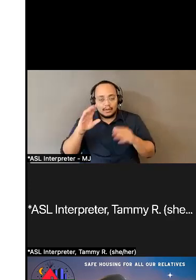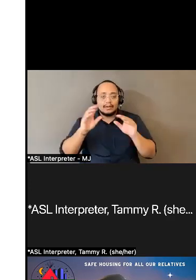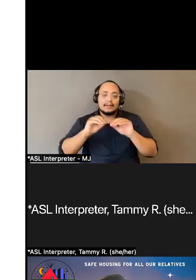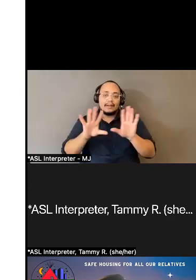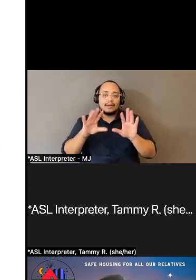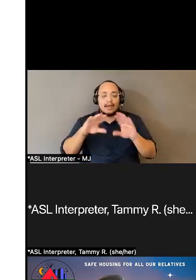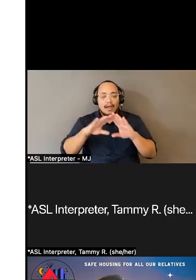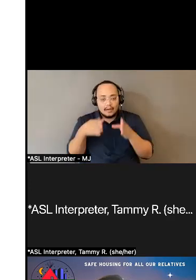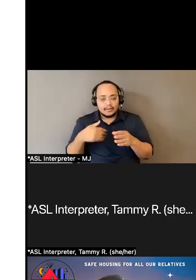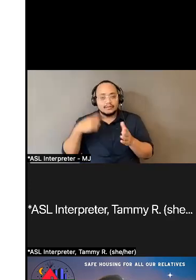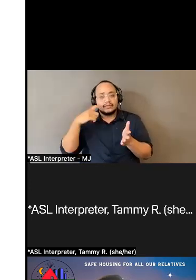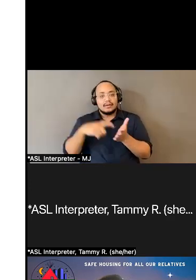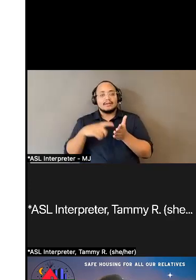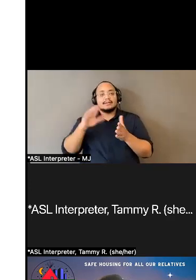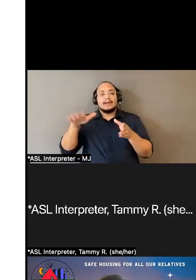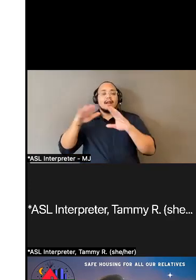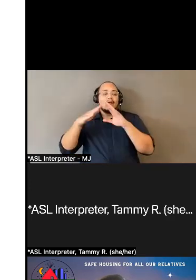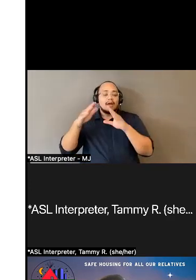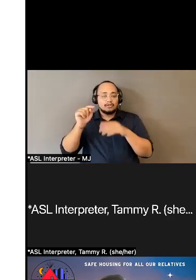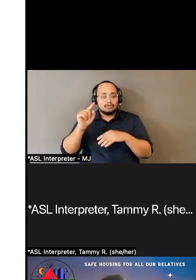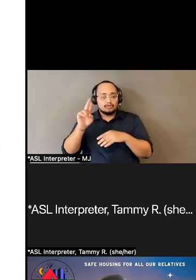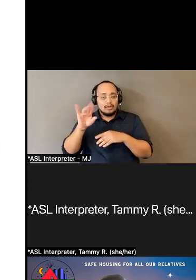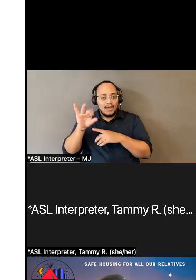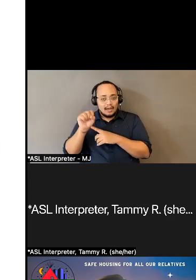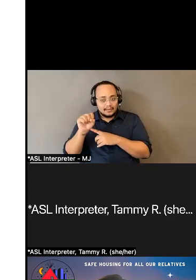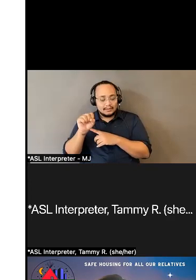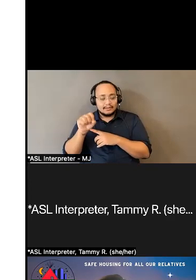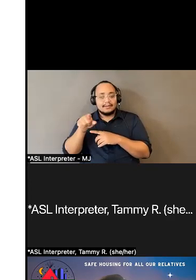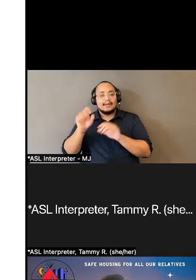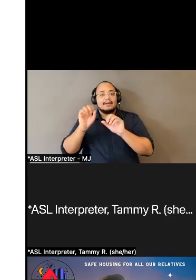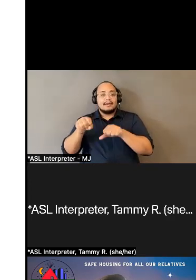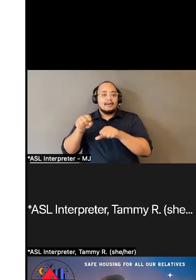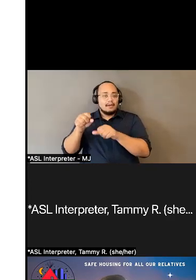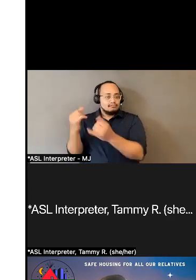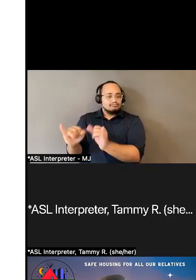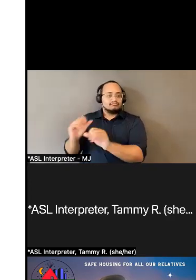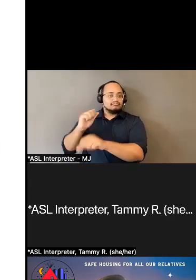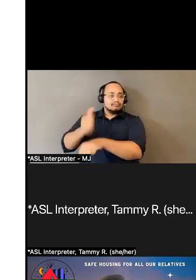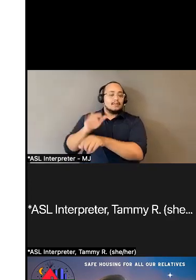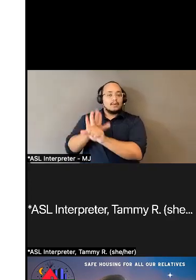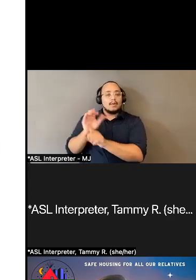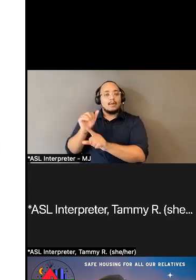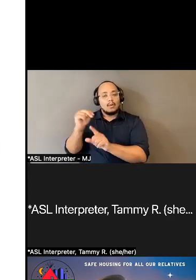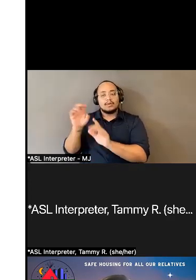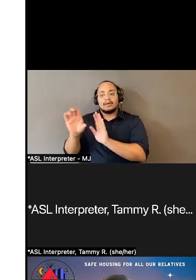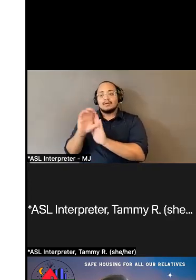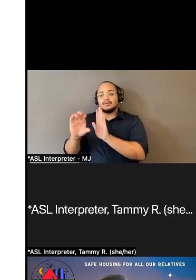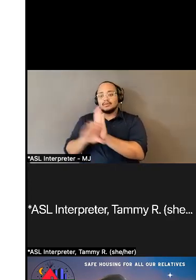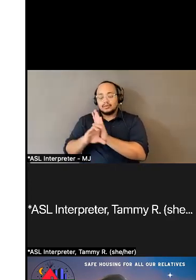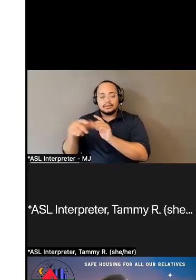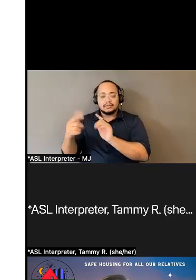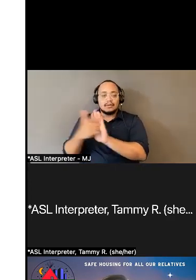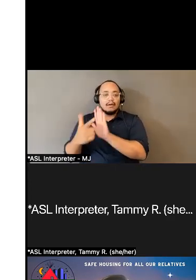are sovereign. They are able to enact their own constitutions, laws,